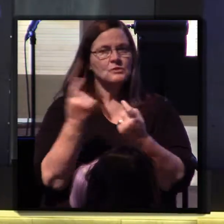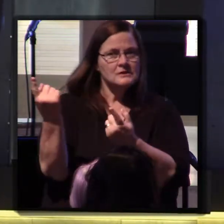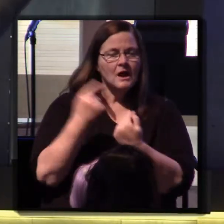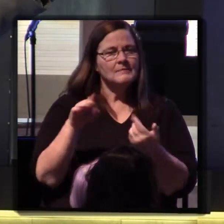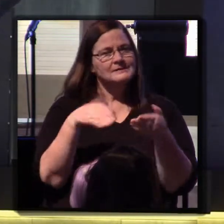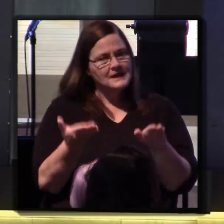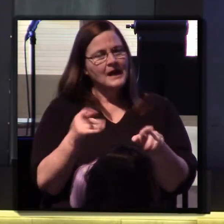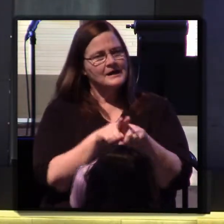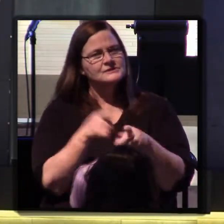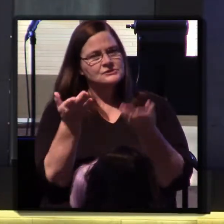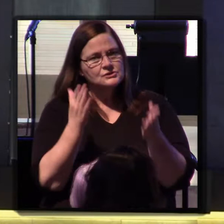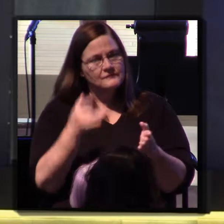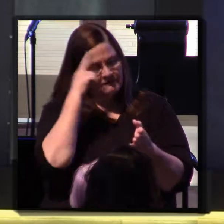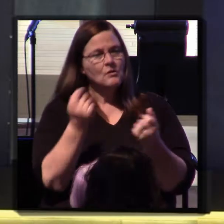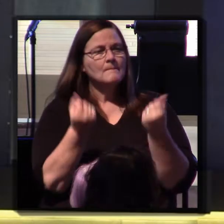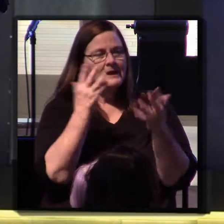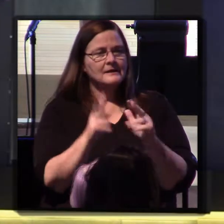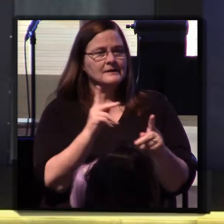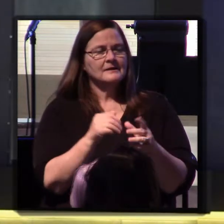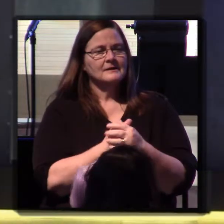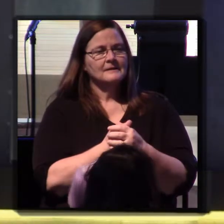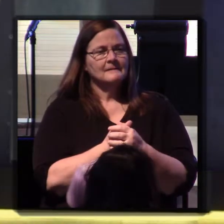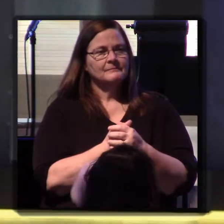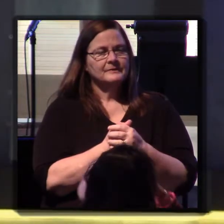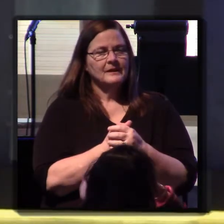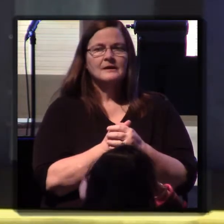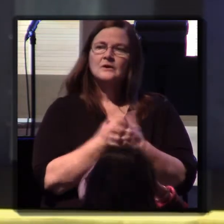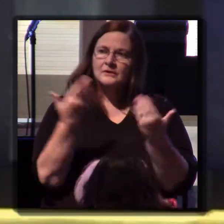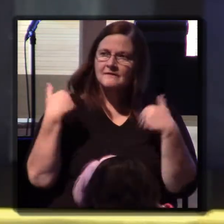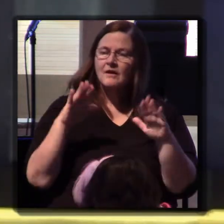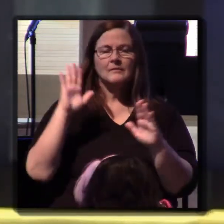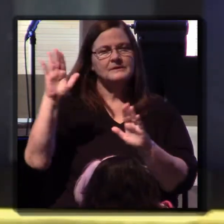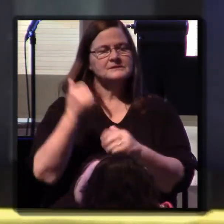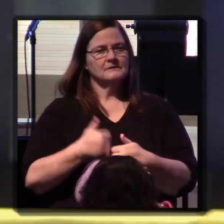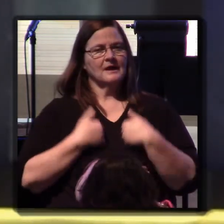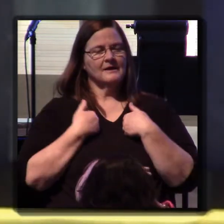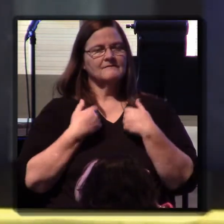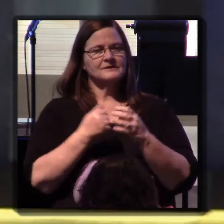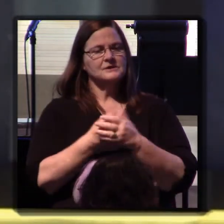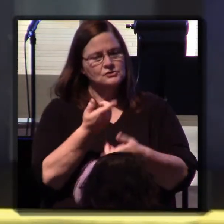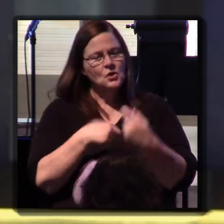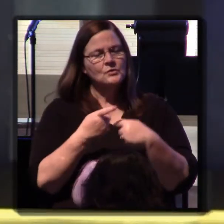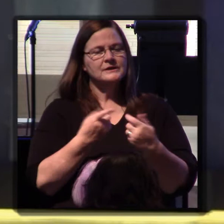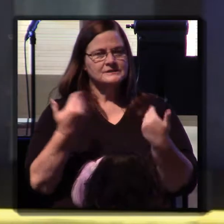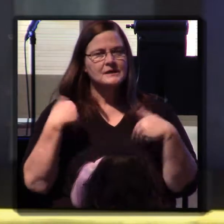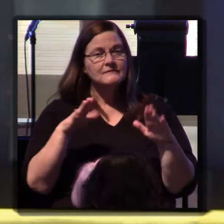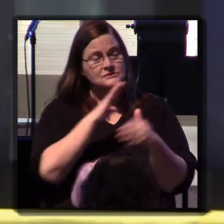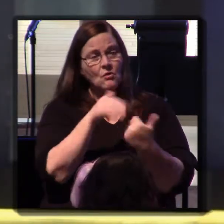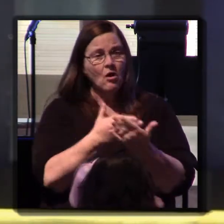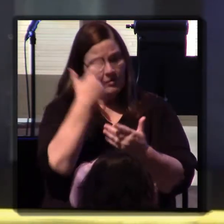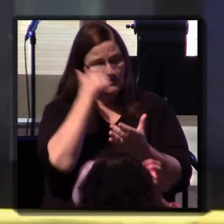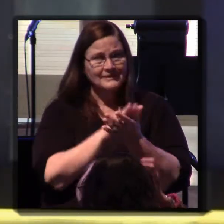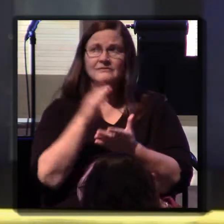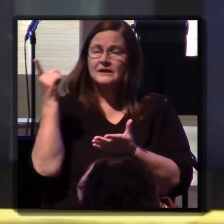That his son, the sinless one, would come and die as a servant for the many and would give his